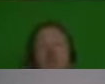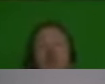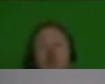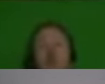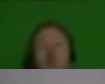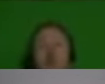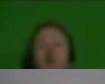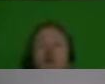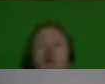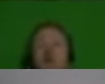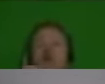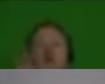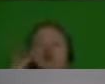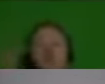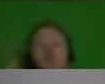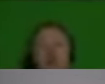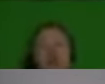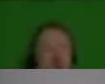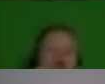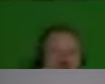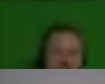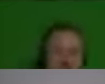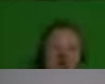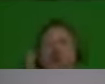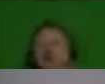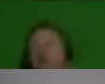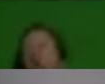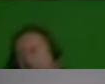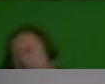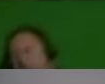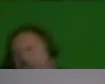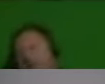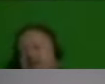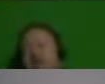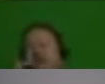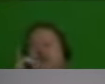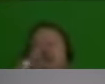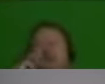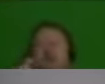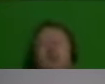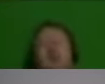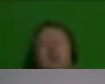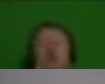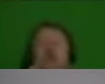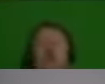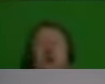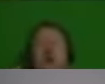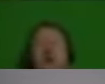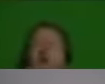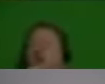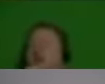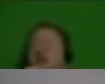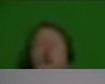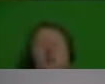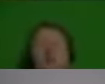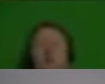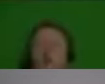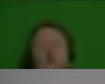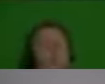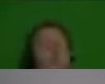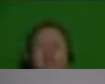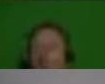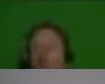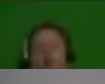says inflation must be cut, he wants to also cut interest rates. He does not understand the simple